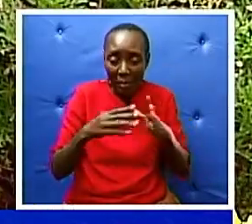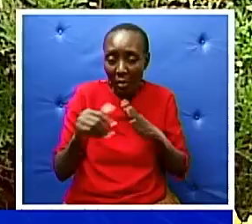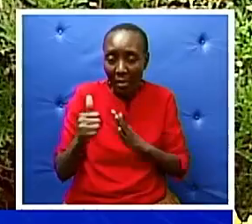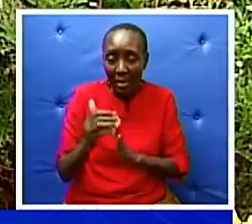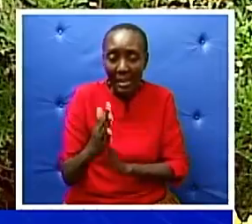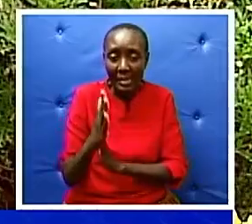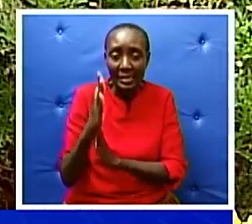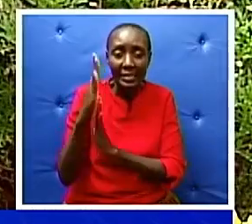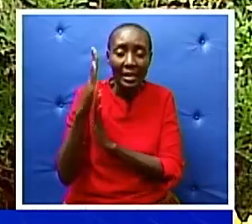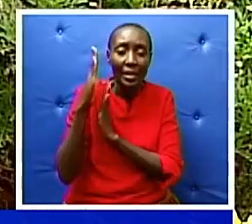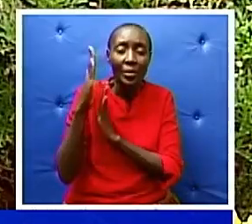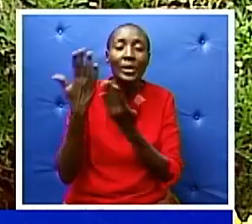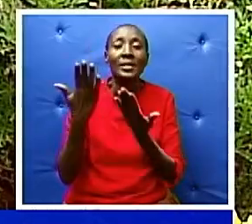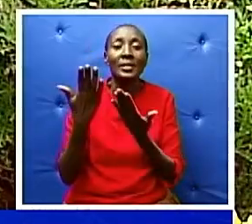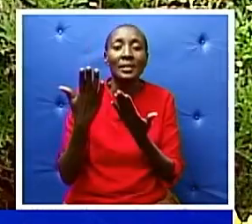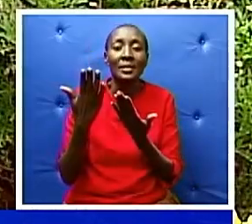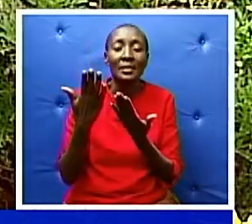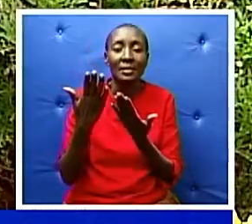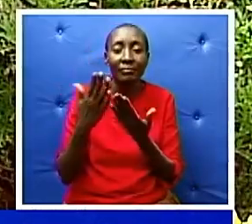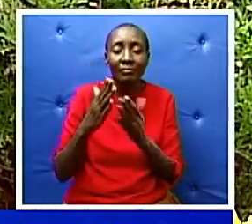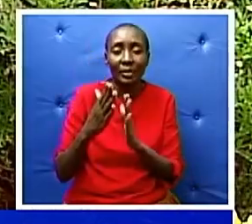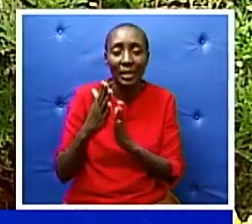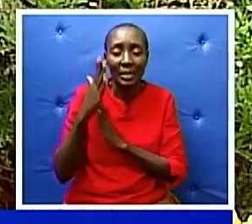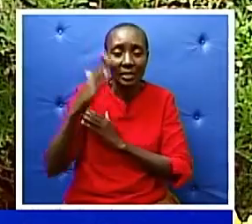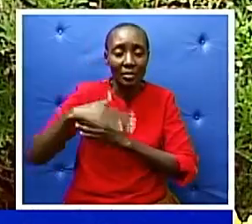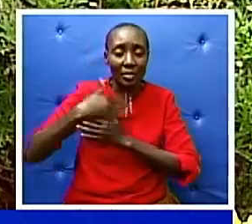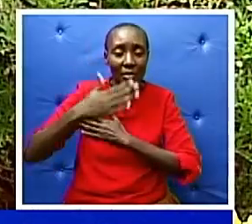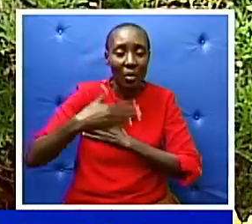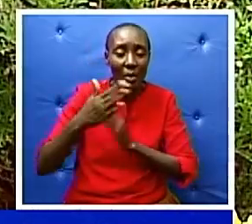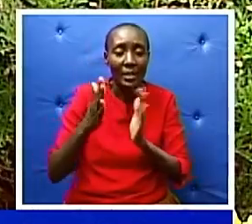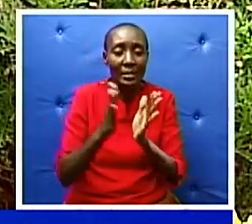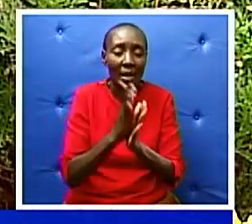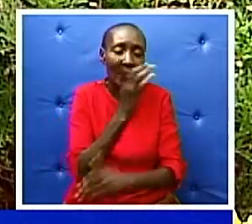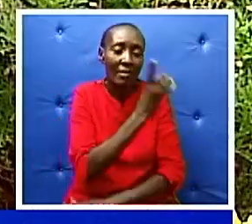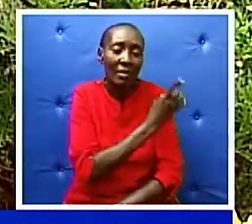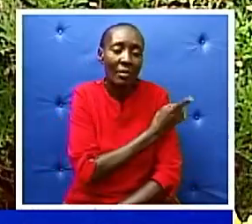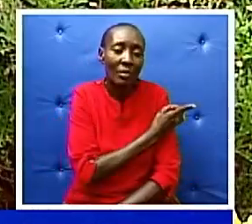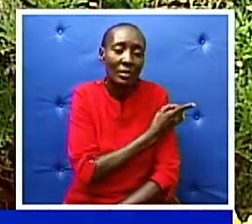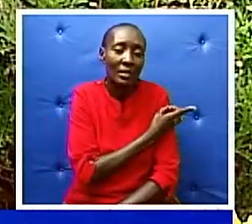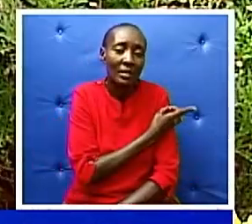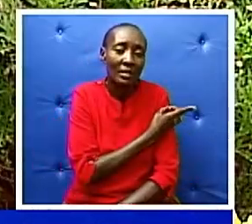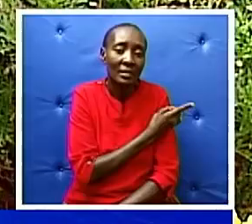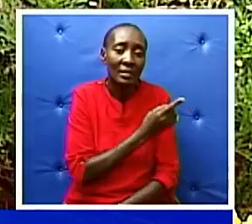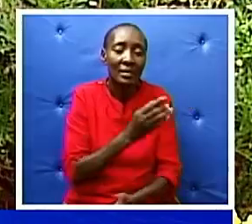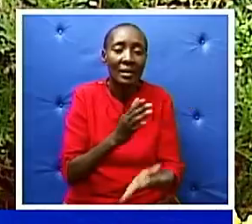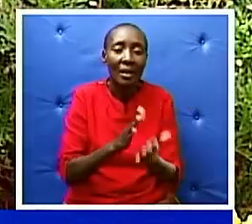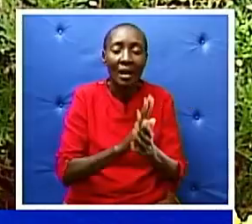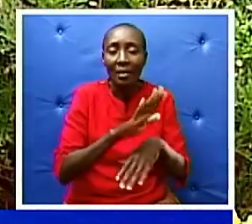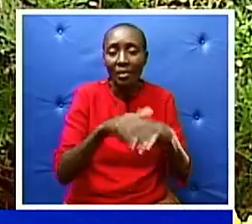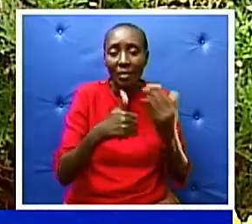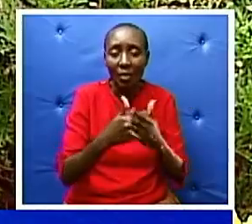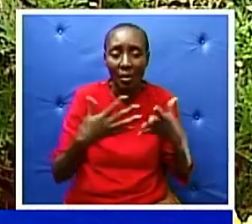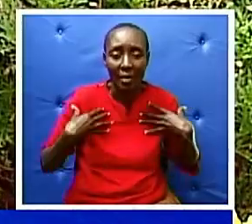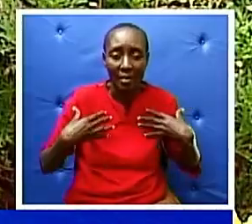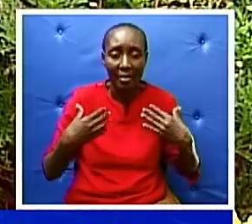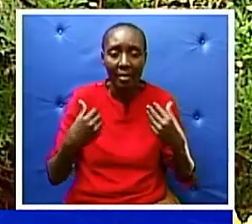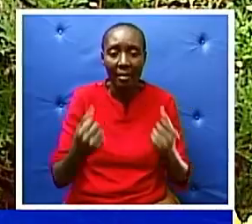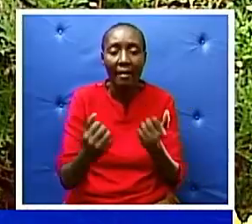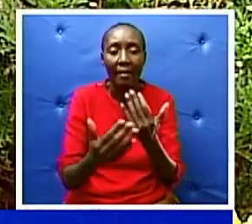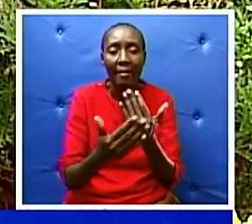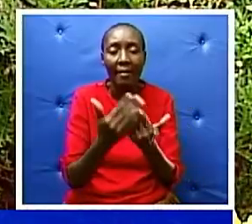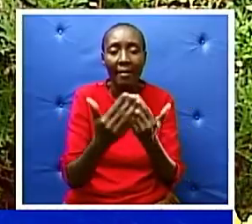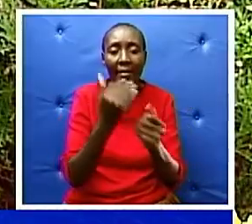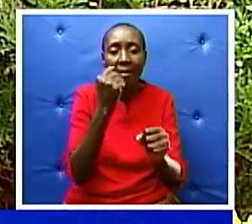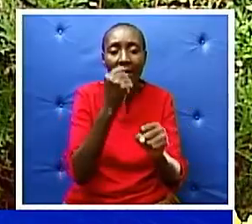line guarding us every day. We have the doctors and practitioners in the health